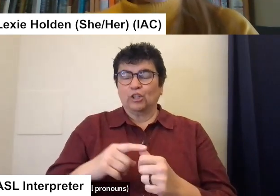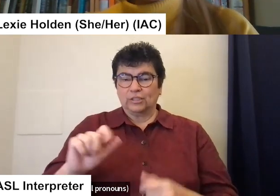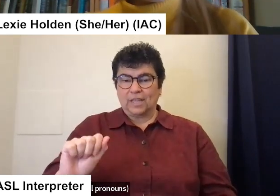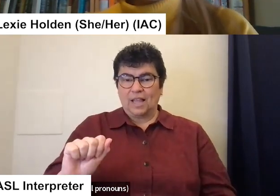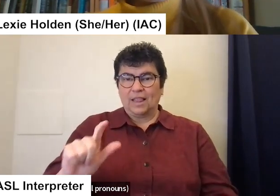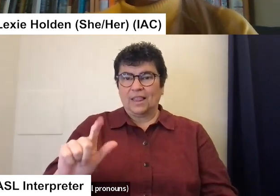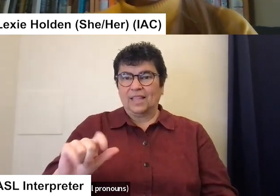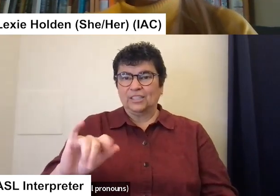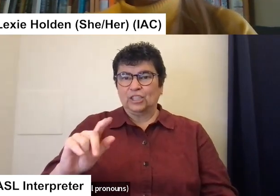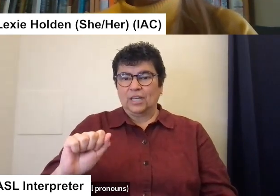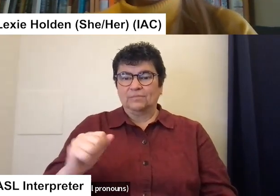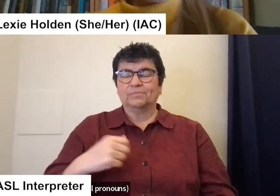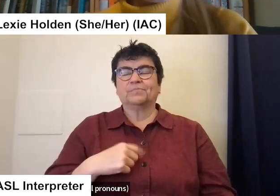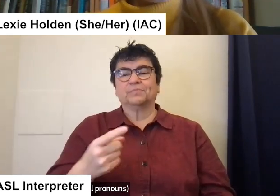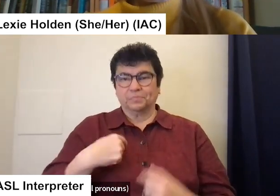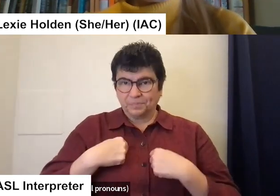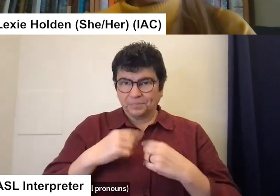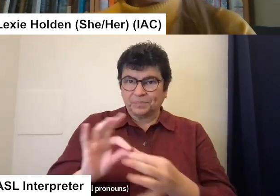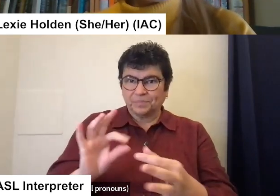thing. So this is Allilsa.